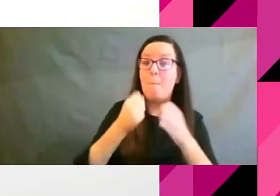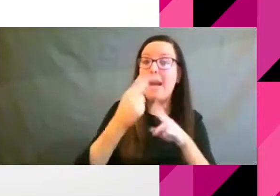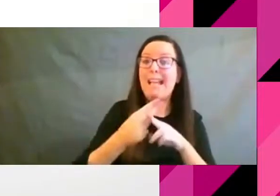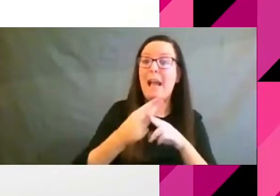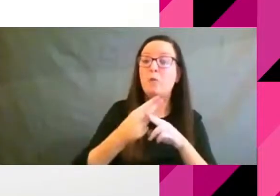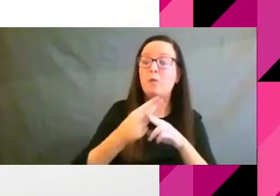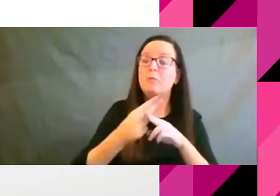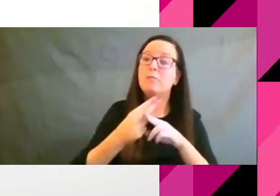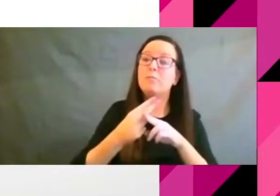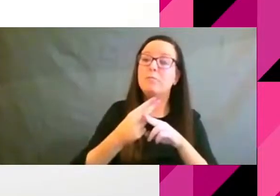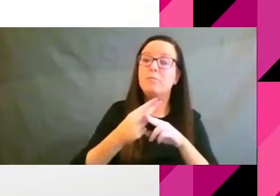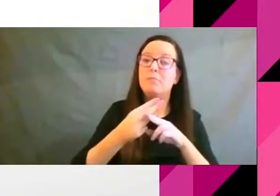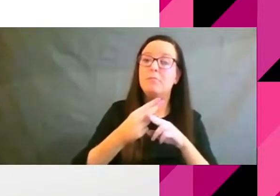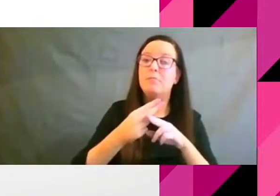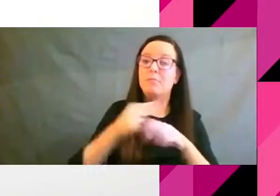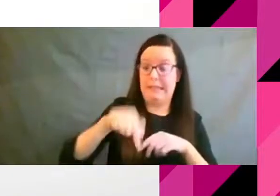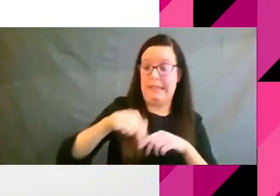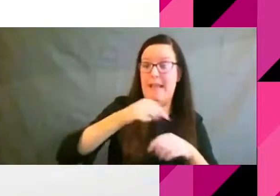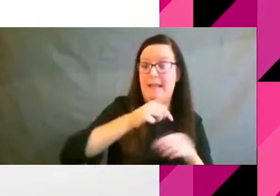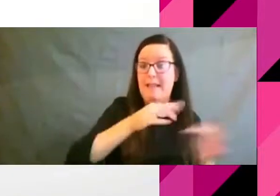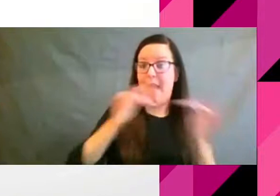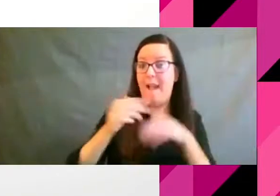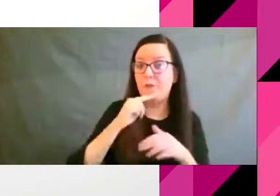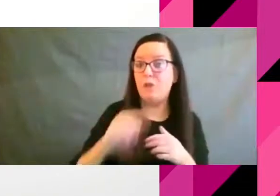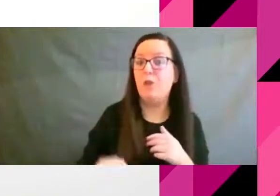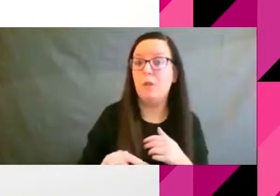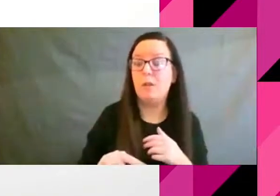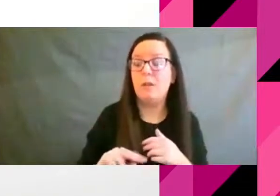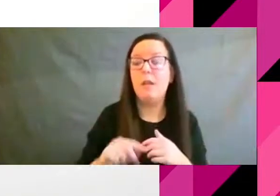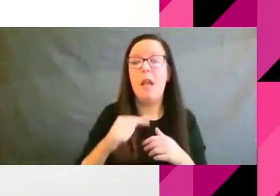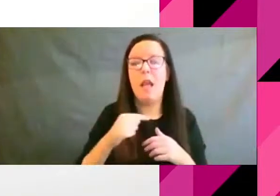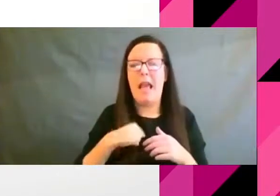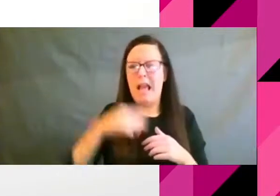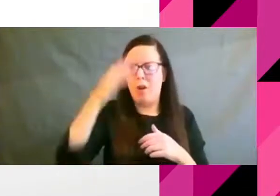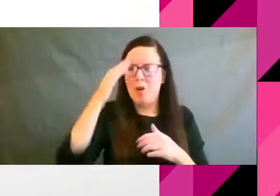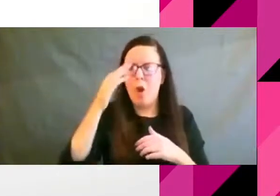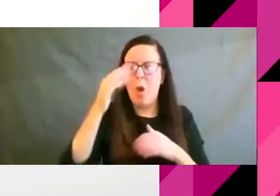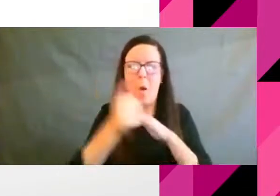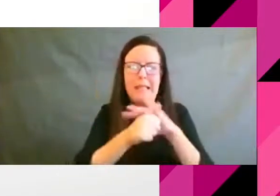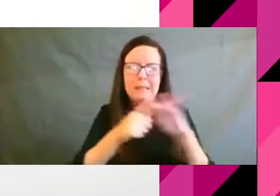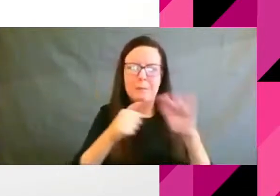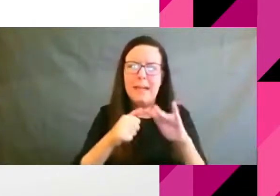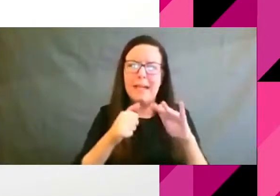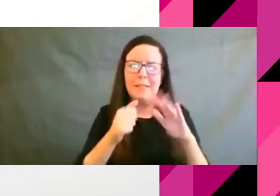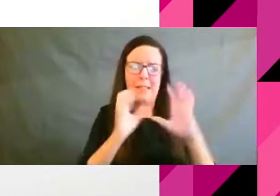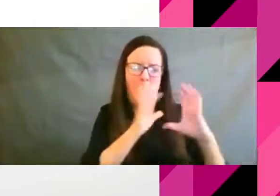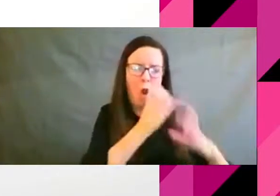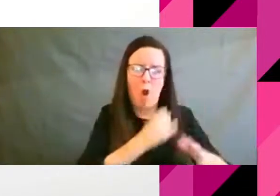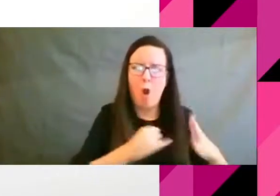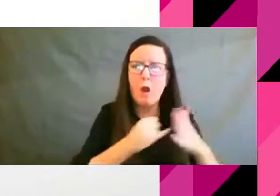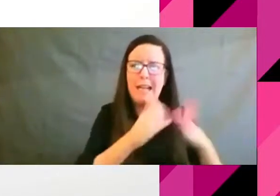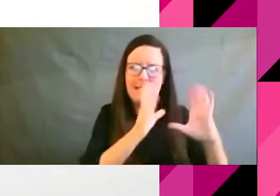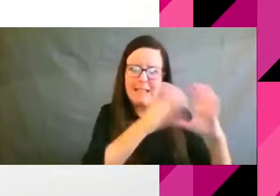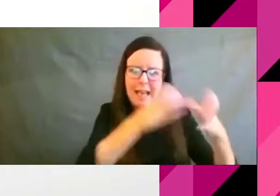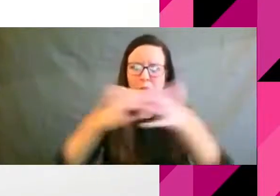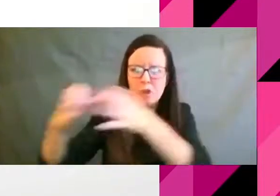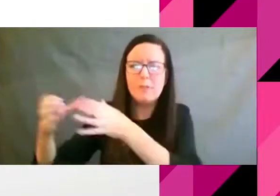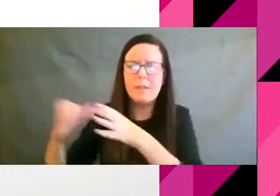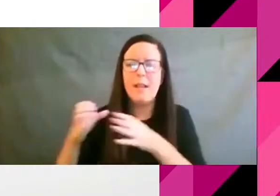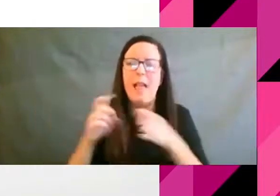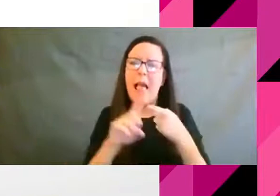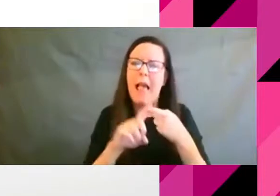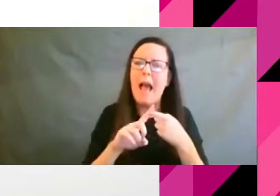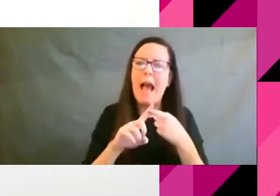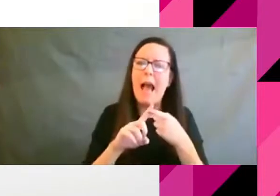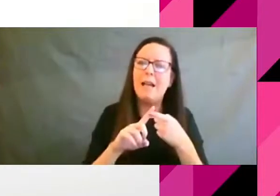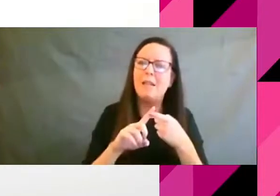The strategy has been developed in light of the experience of state agencies and community partners who work with a comparatively small number of children and